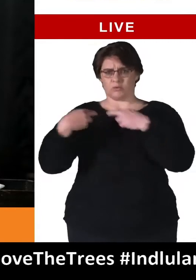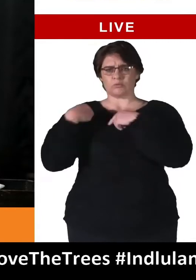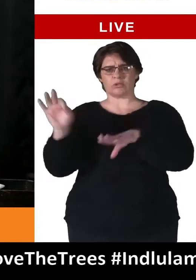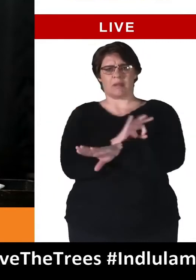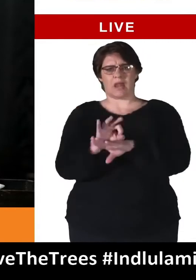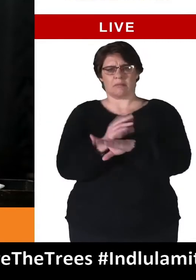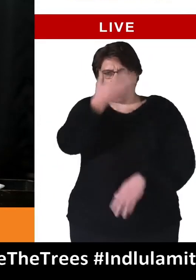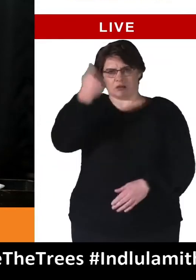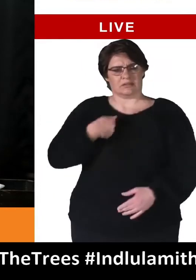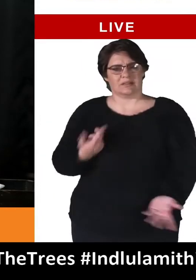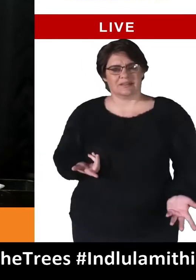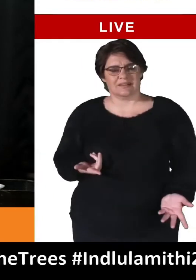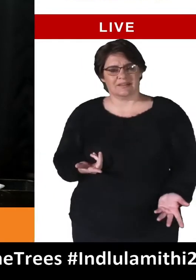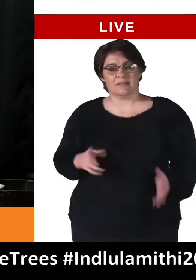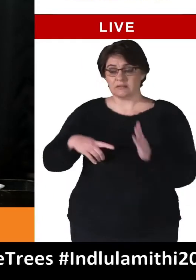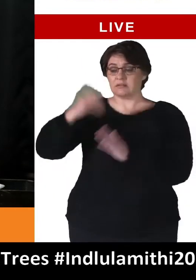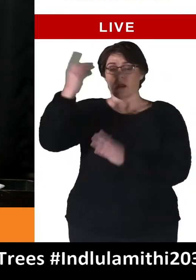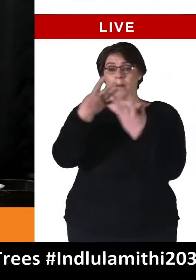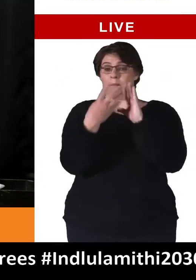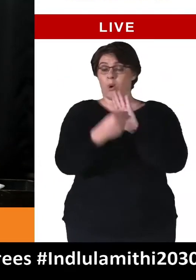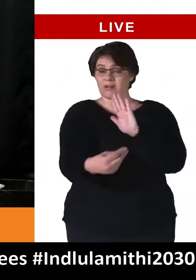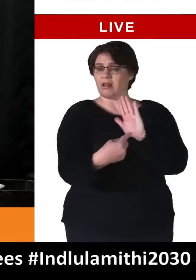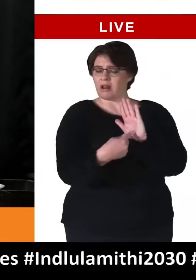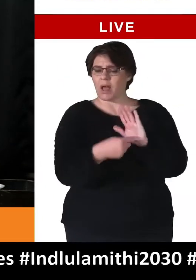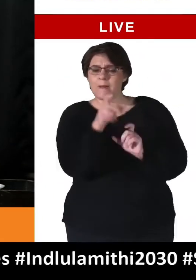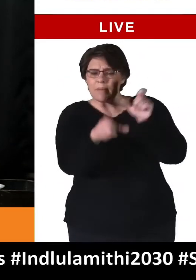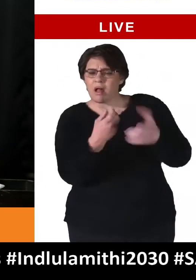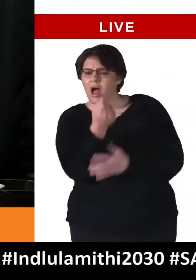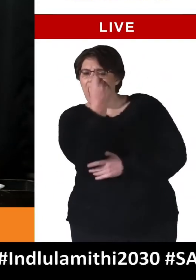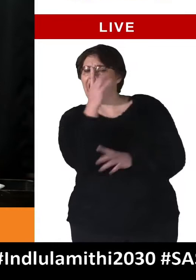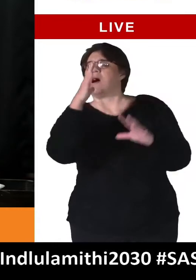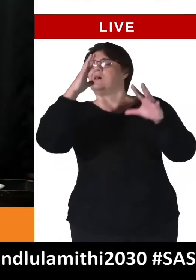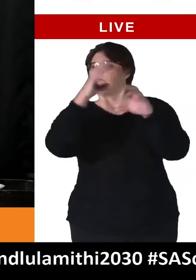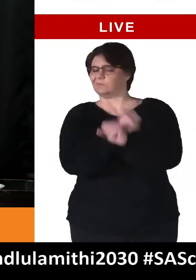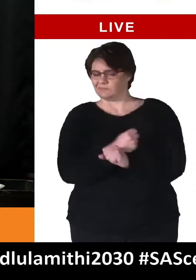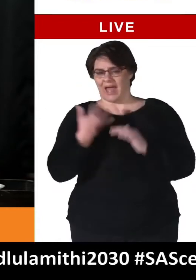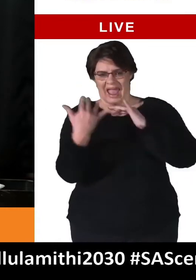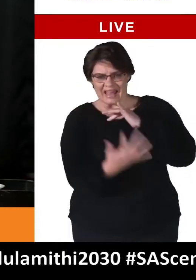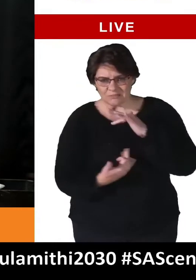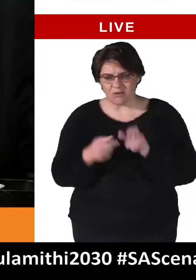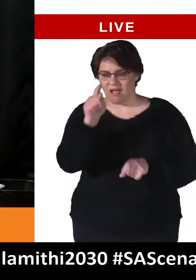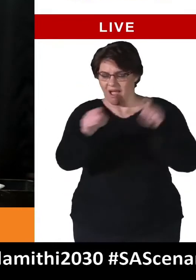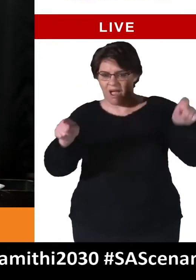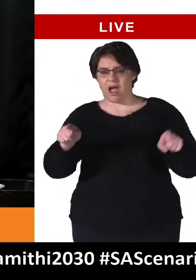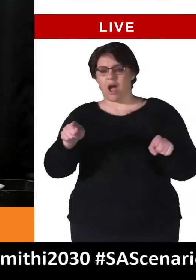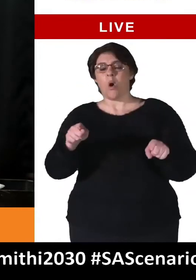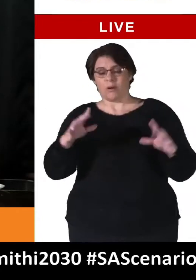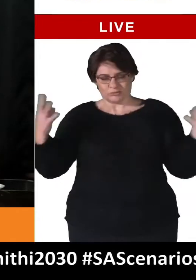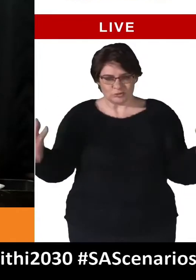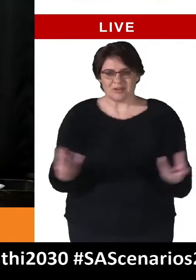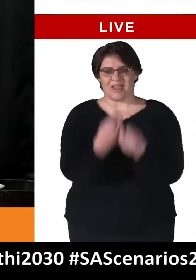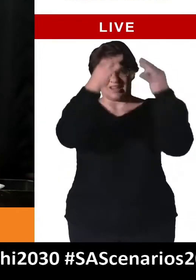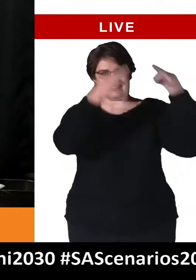planning. The Indlulamithi model is bringing understanding and inspiring more collective